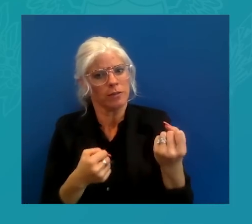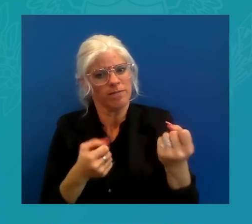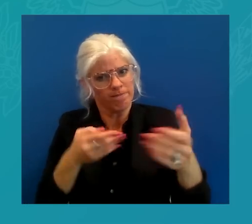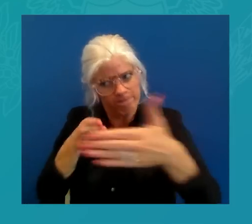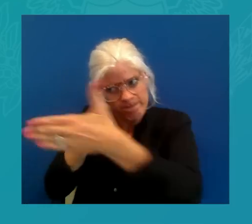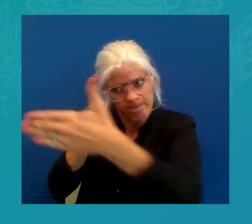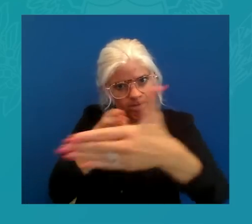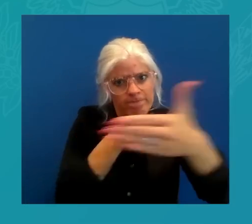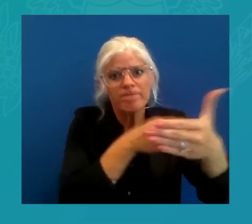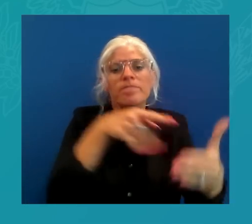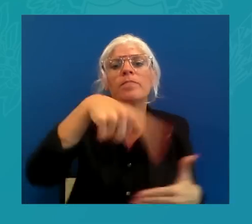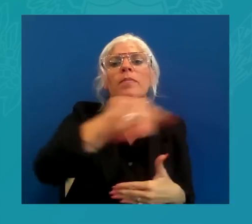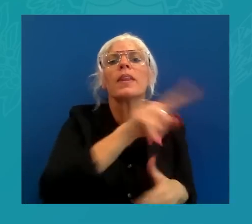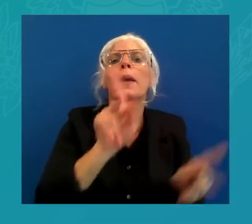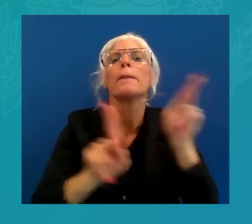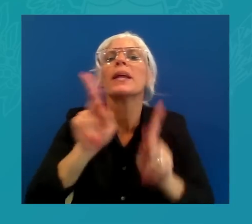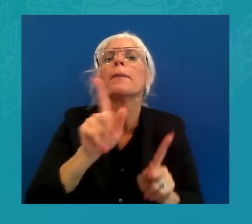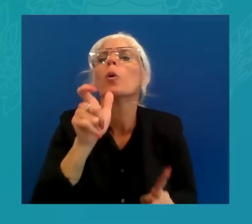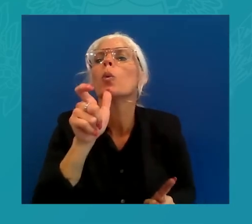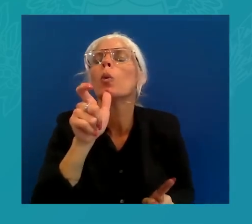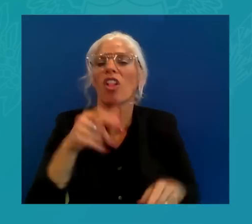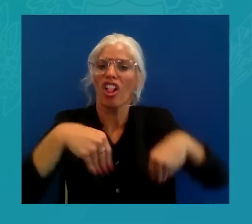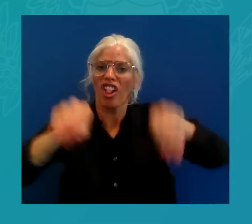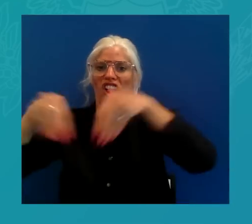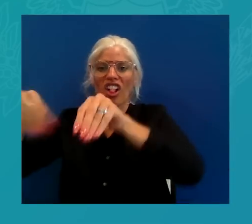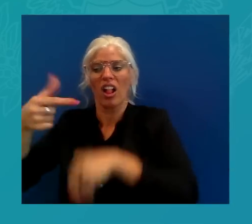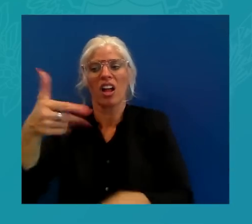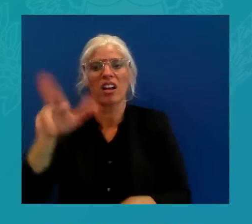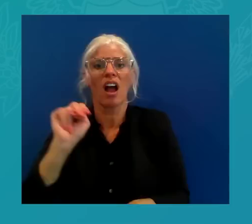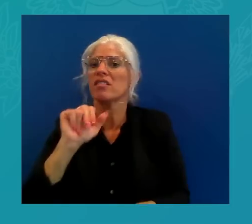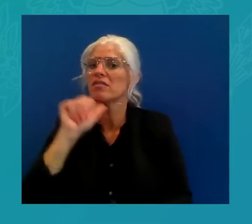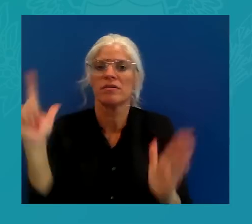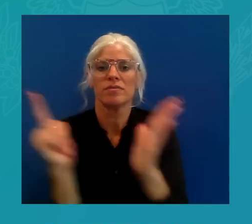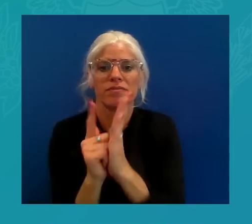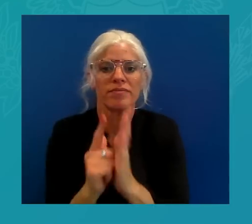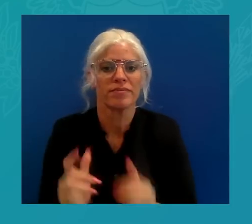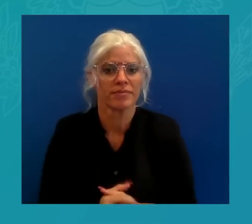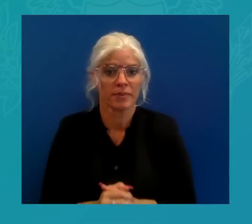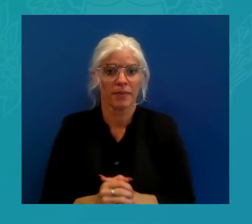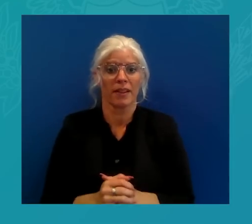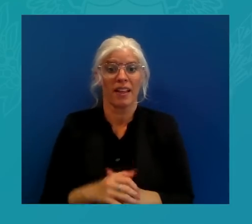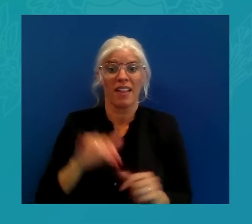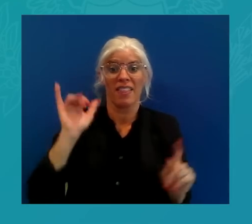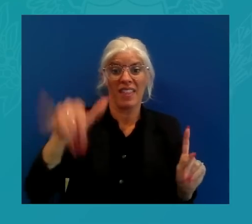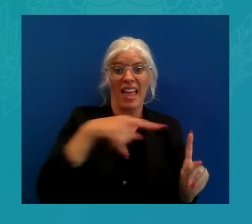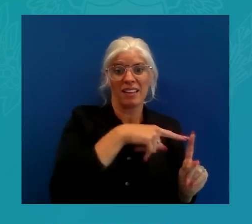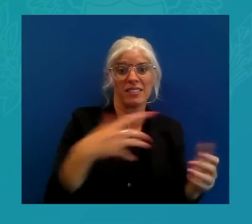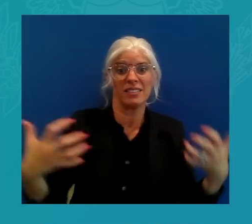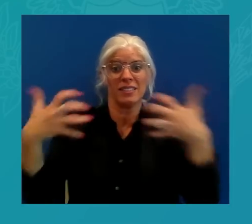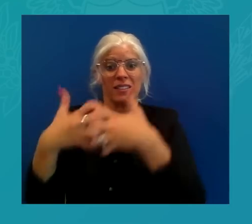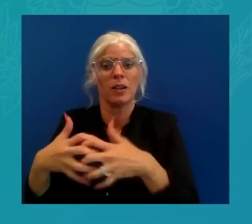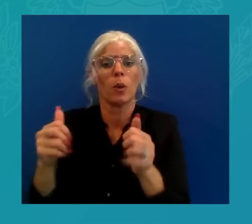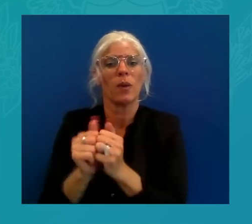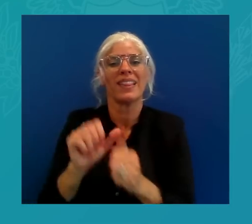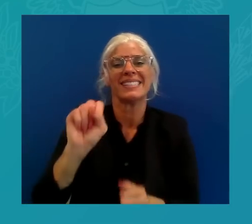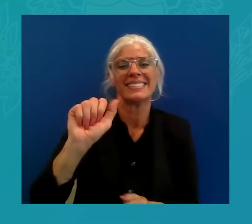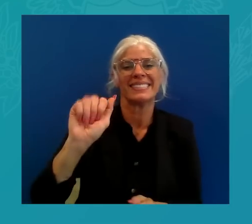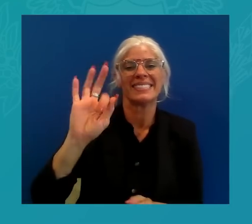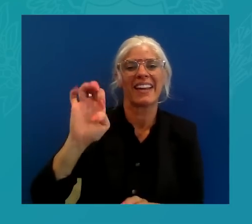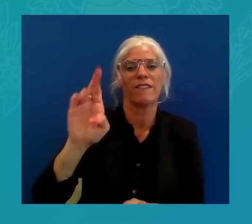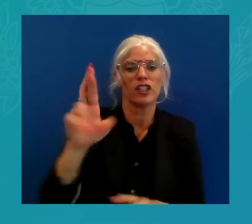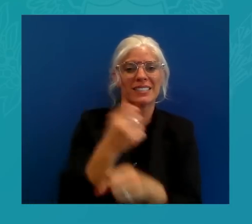bipartisan Safer Communities Act, which President Biden signed last year, and includes new